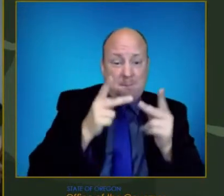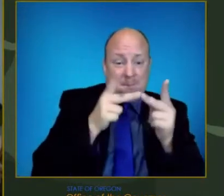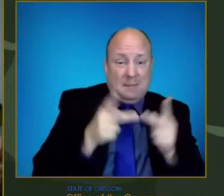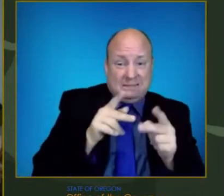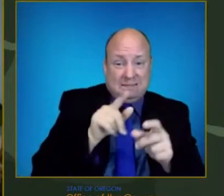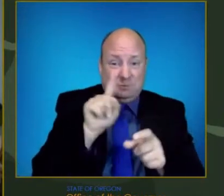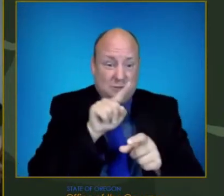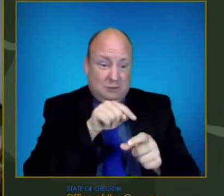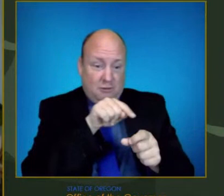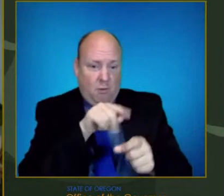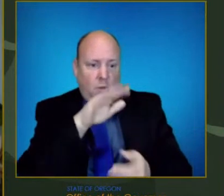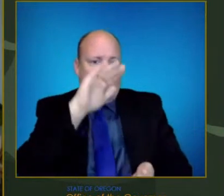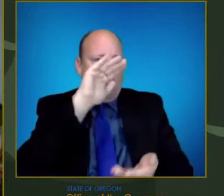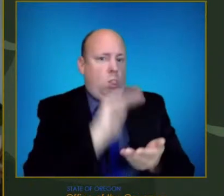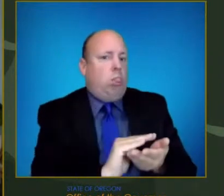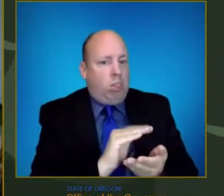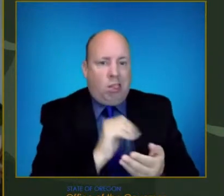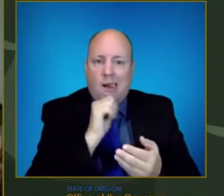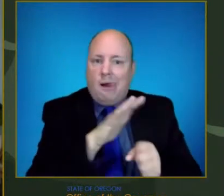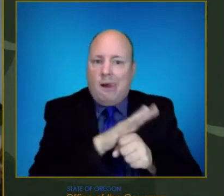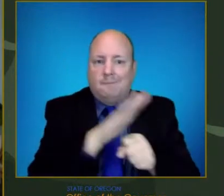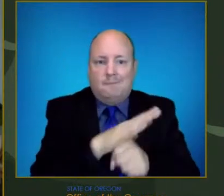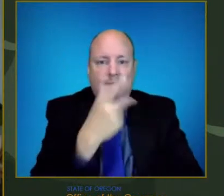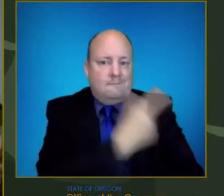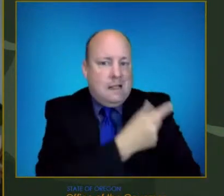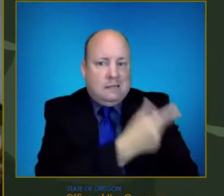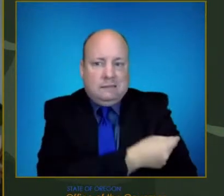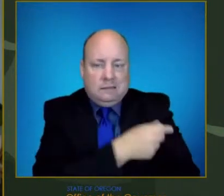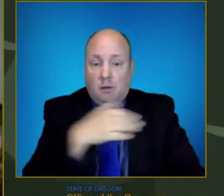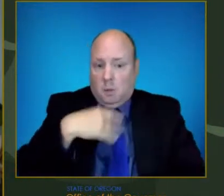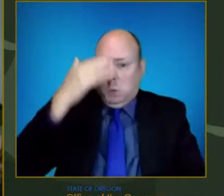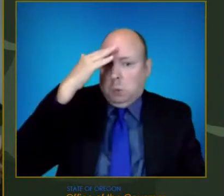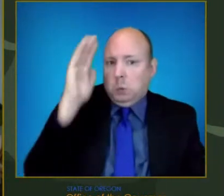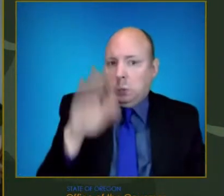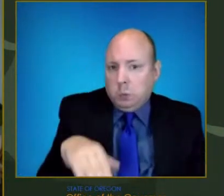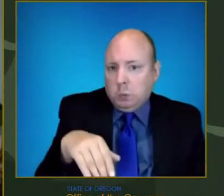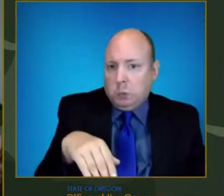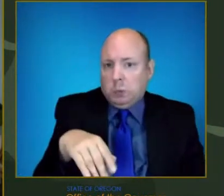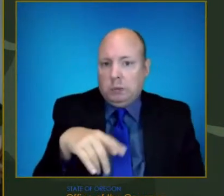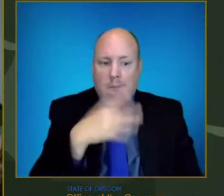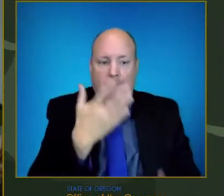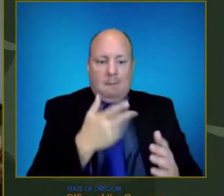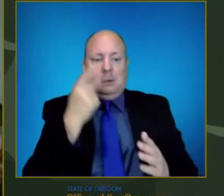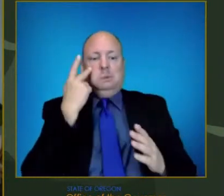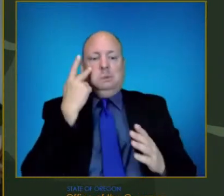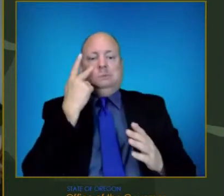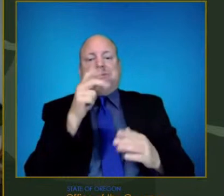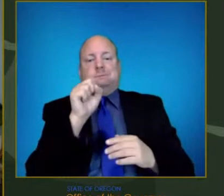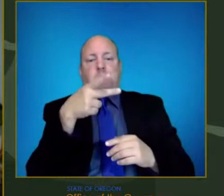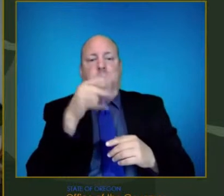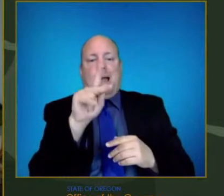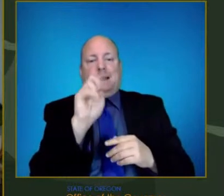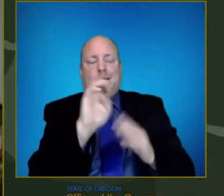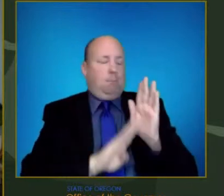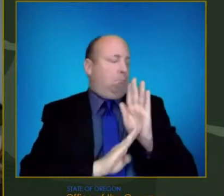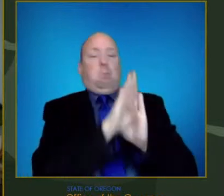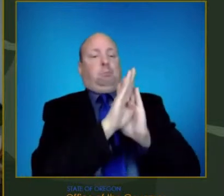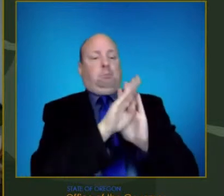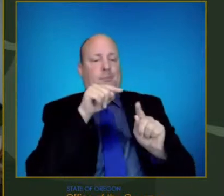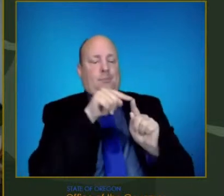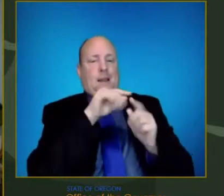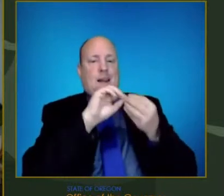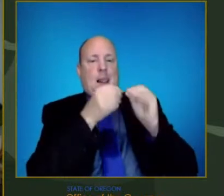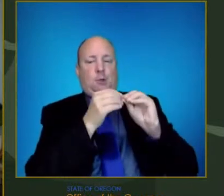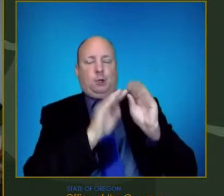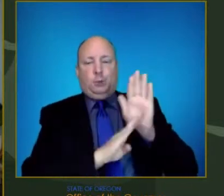about, it's not lost on us that where we're seeing some of these spikes are also in communities that have low vaccination rates. I can